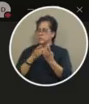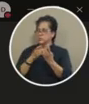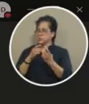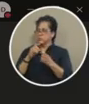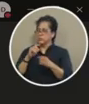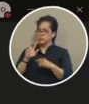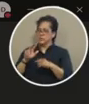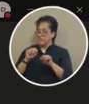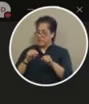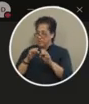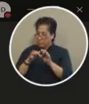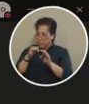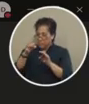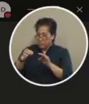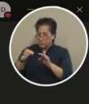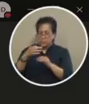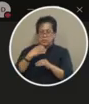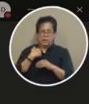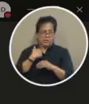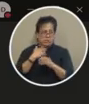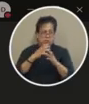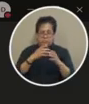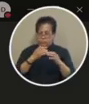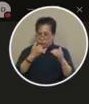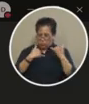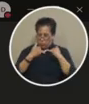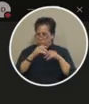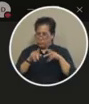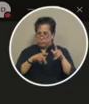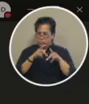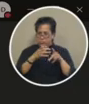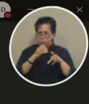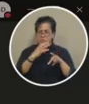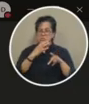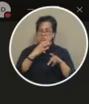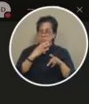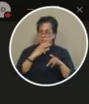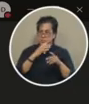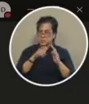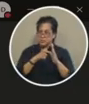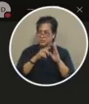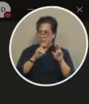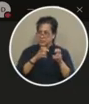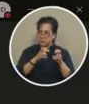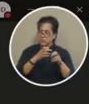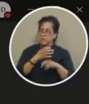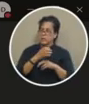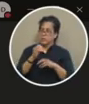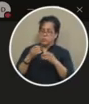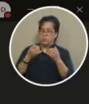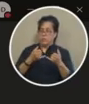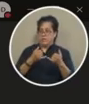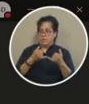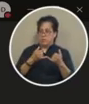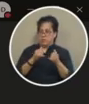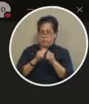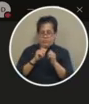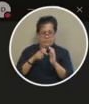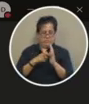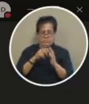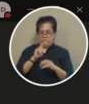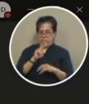this issue. We've been getting a lot of calls and people want to speak on this issue. And right now with this